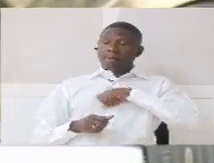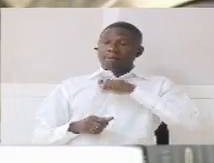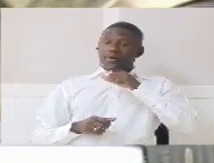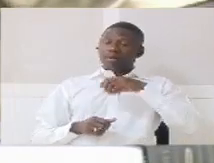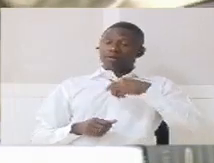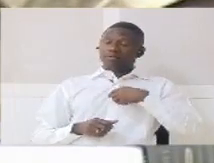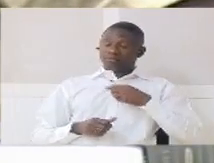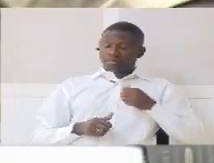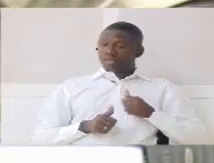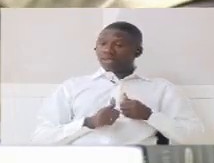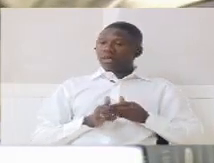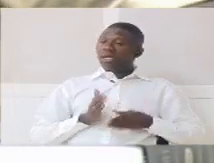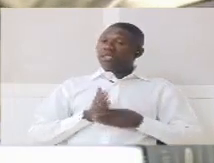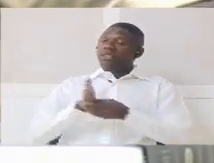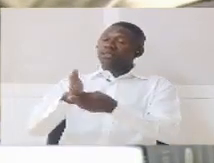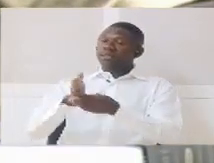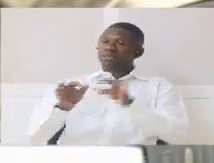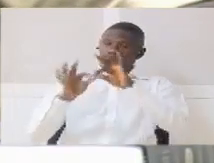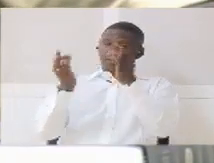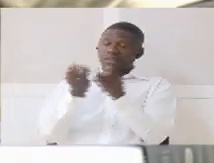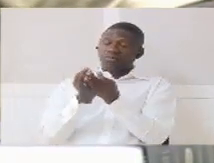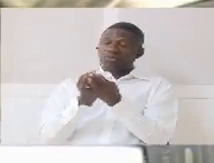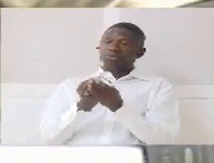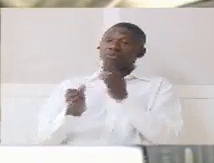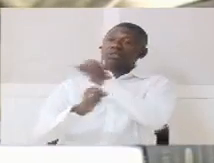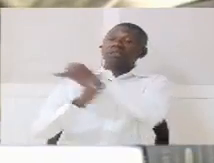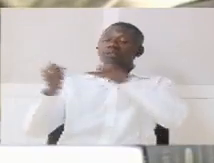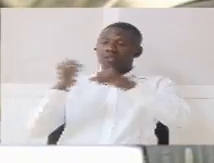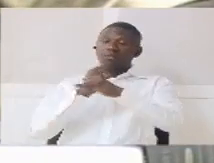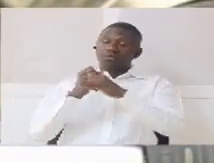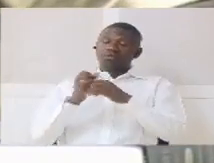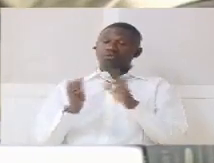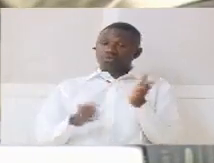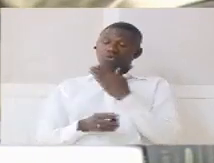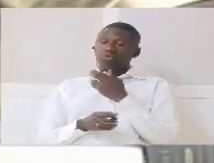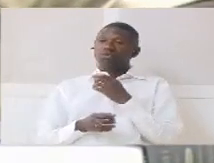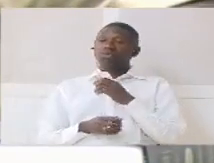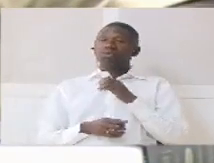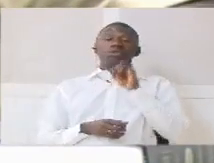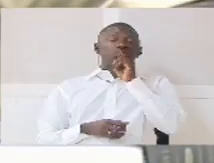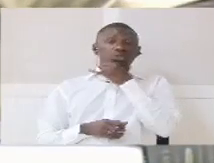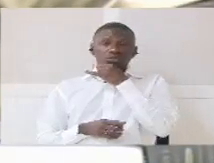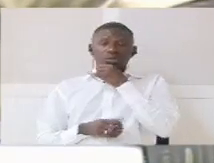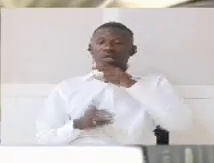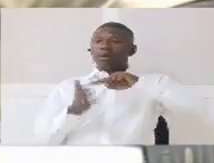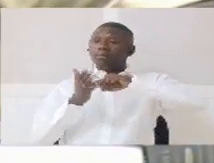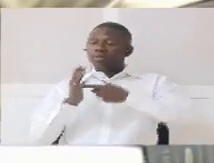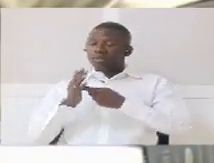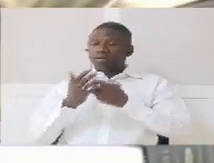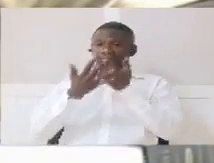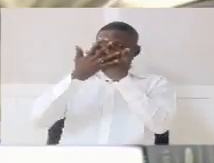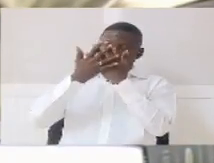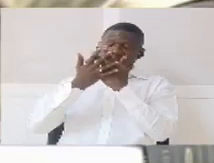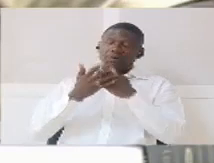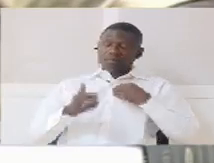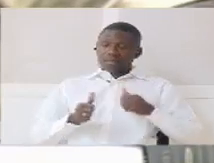to escort them to Janjambure. Janjambure to lead mile the team. Two. To go to mile 2. And Joshua. Ndelinge lead kataje. I